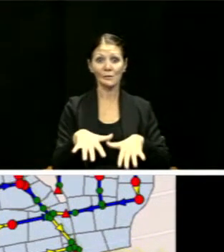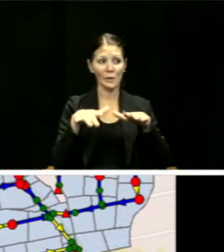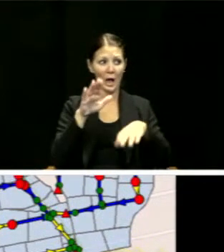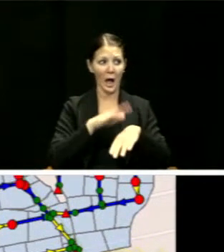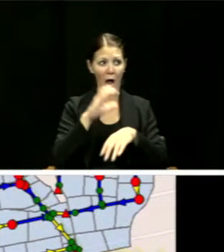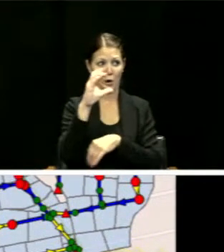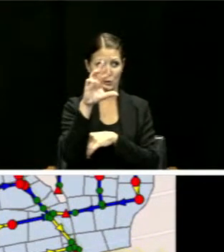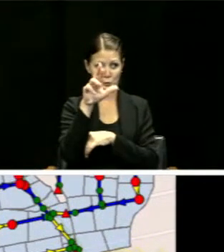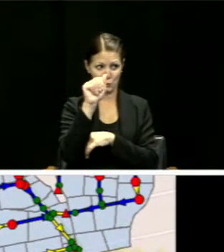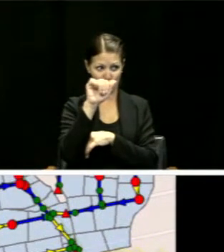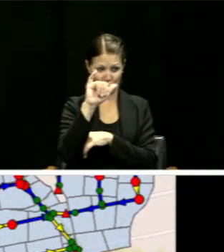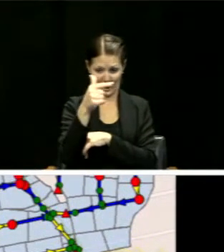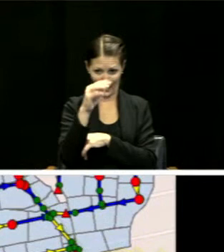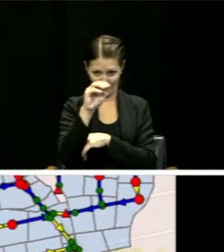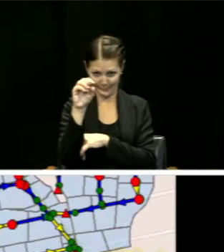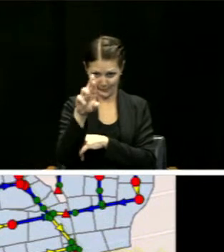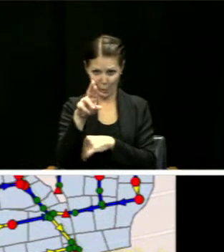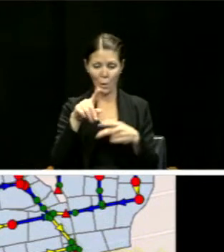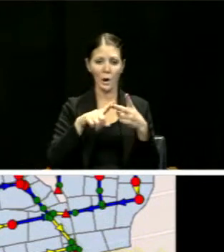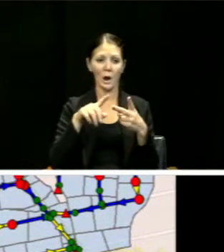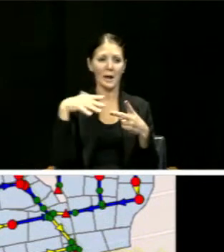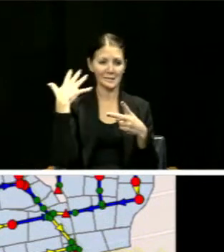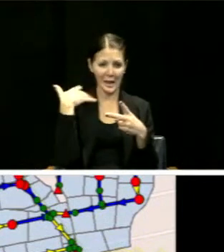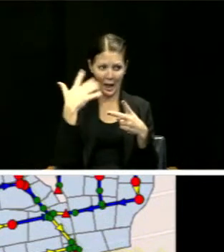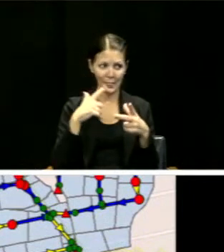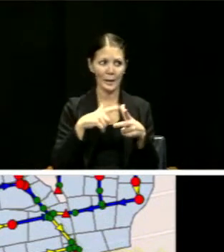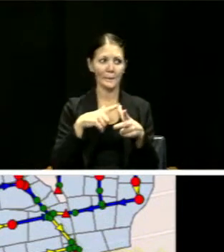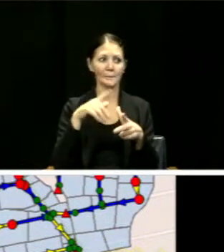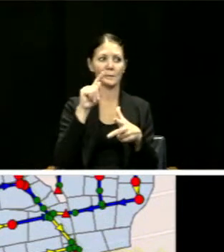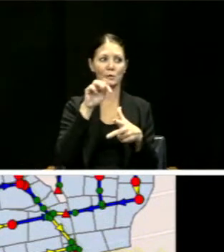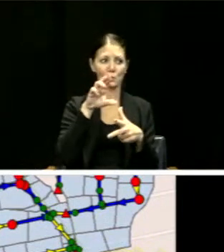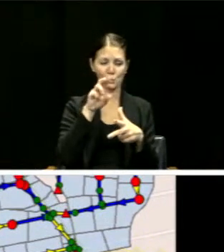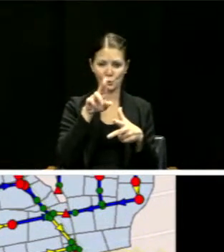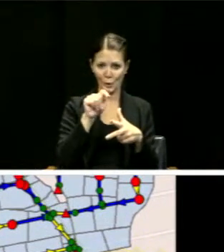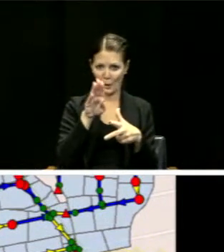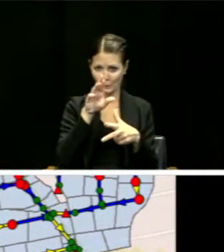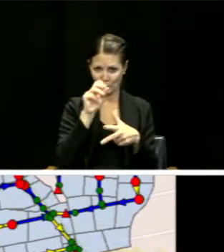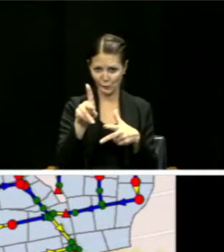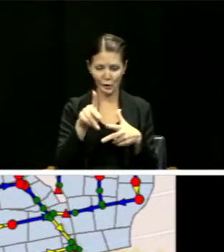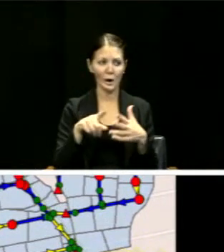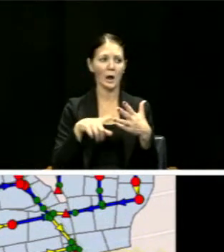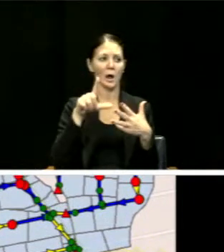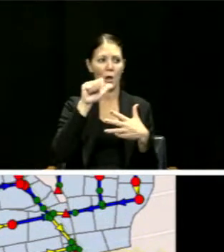Cragmore, Asylum, Trout Brook Drive, Lawler, Haynes, and Lindy Lane.